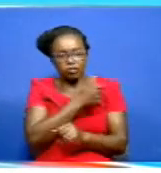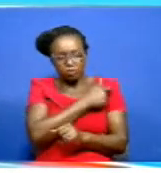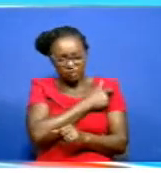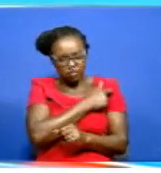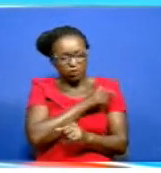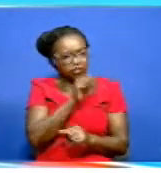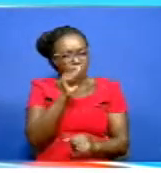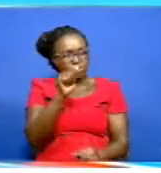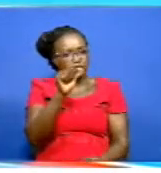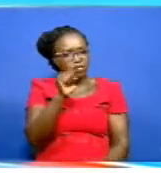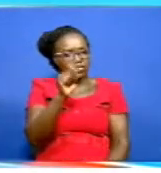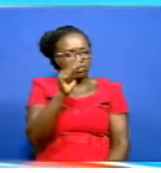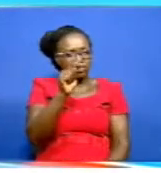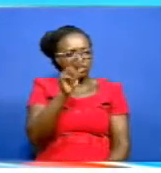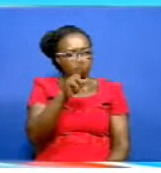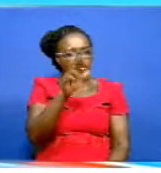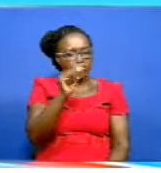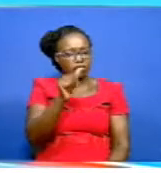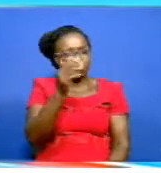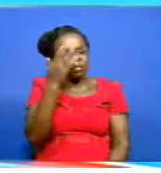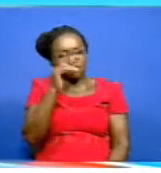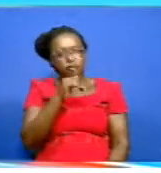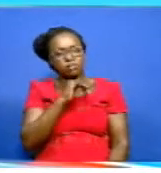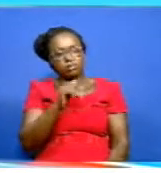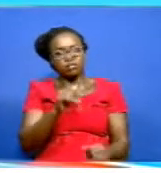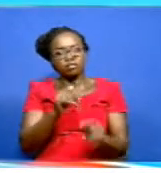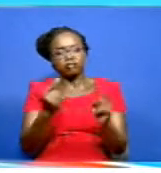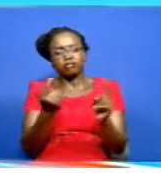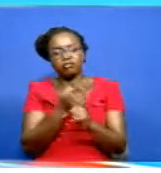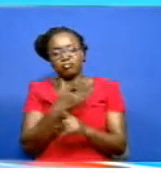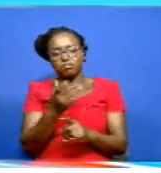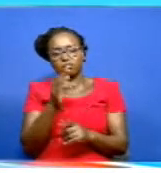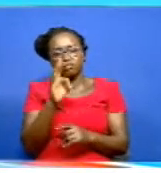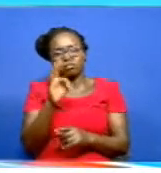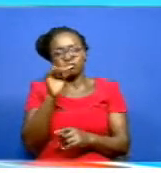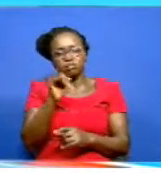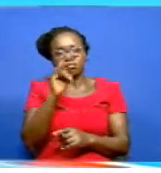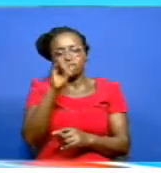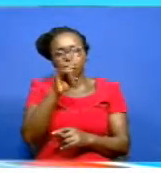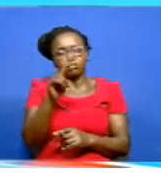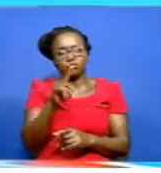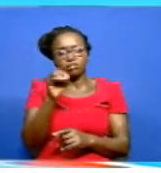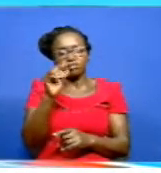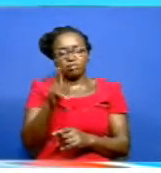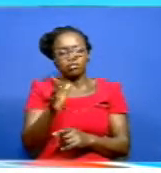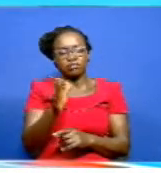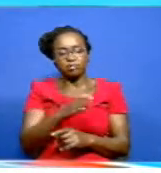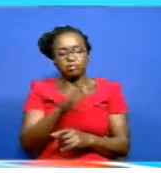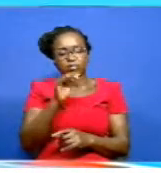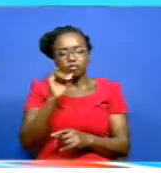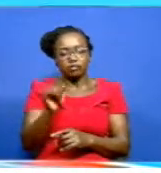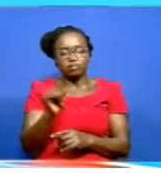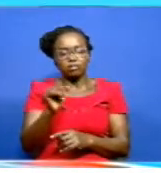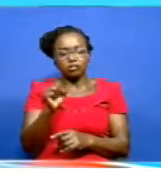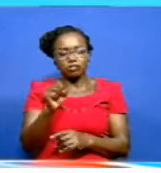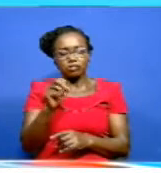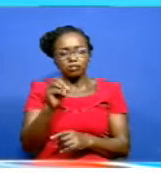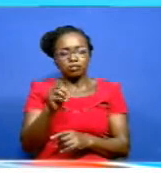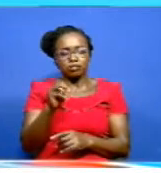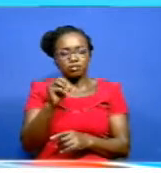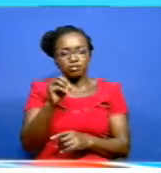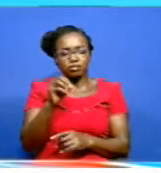vaccine. Why don't we have a variety? We have Pfizer, we have Johnson's, we have Sputnik, we have others, of